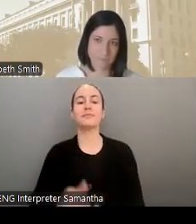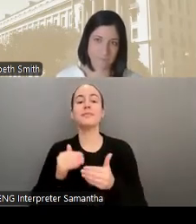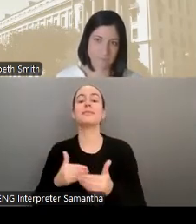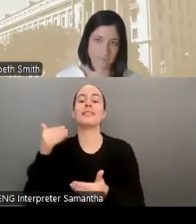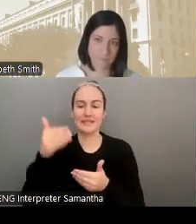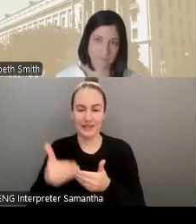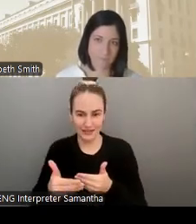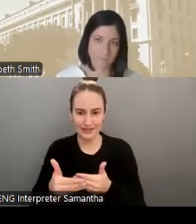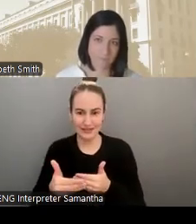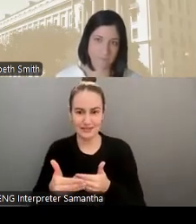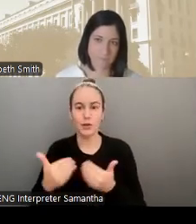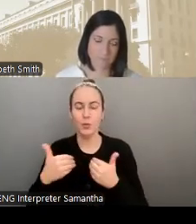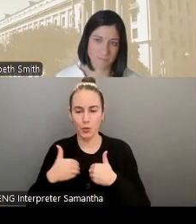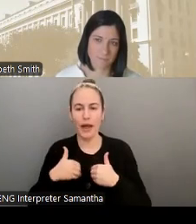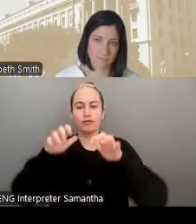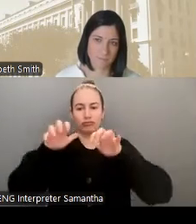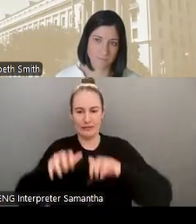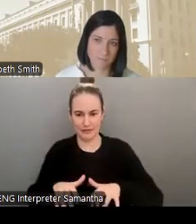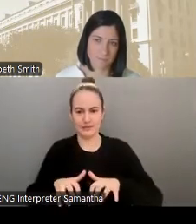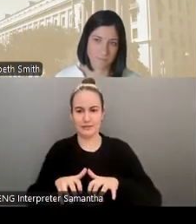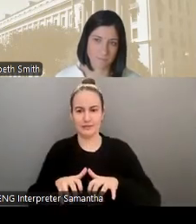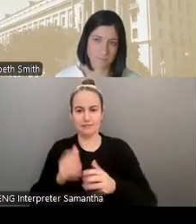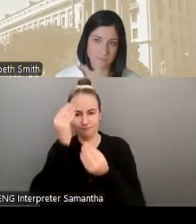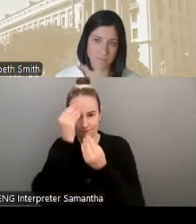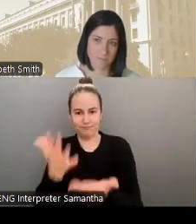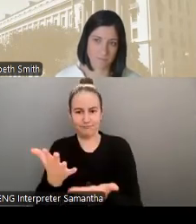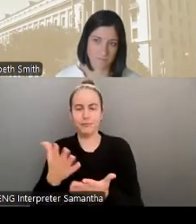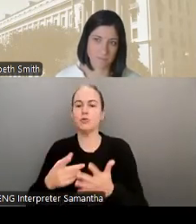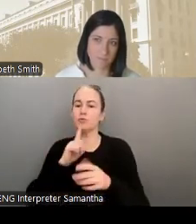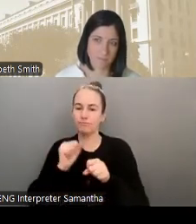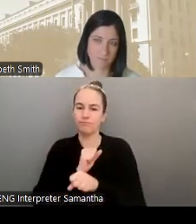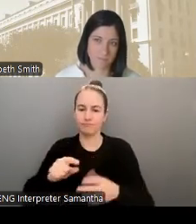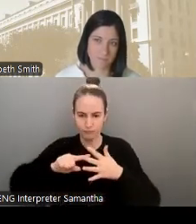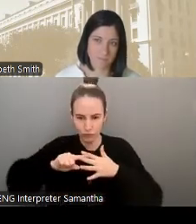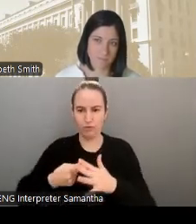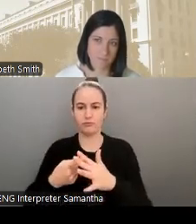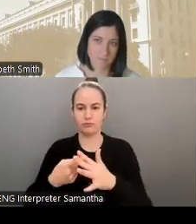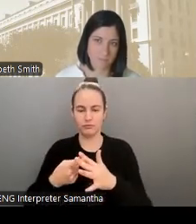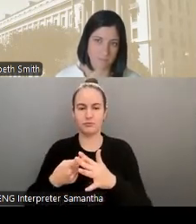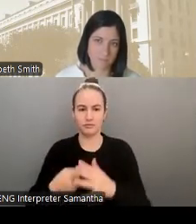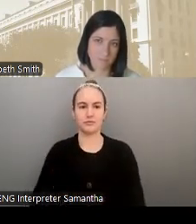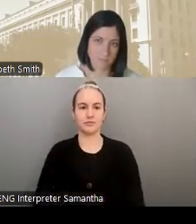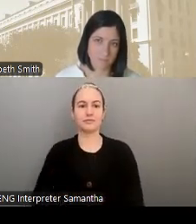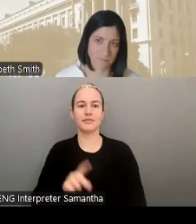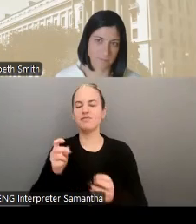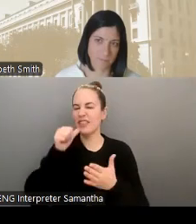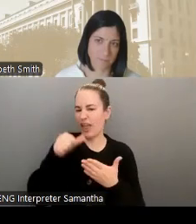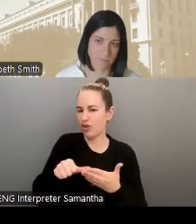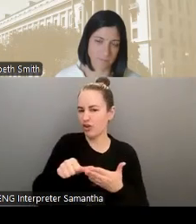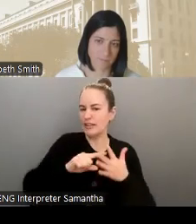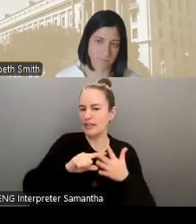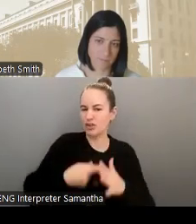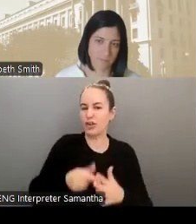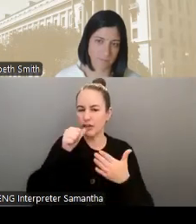a written notification that initiates the audit. That initiation letter is going to include